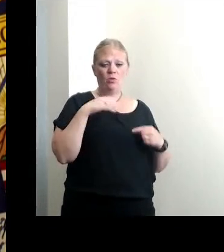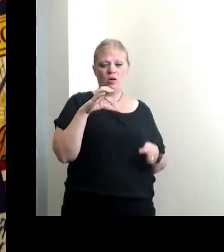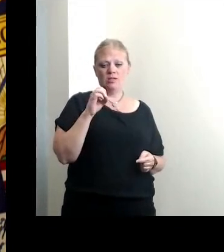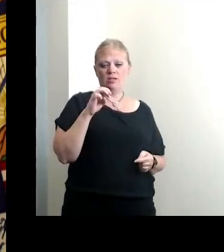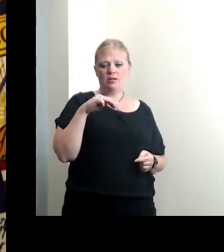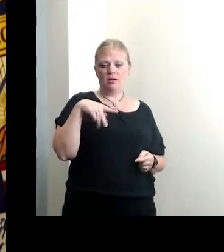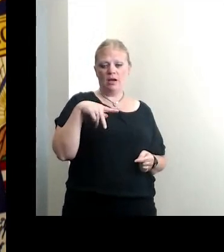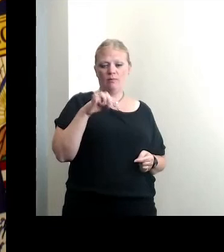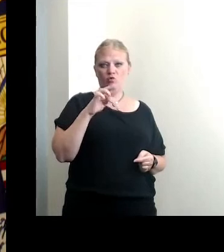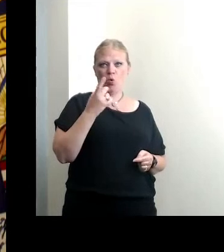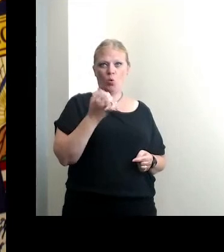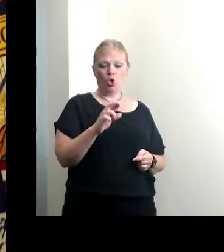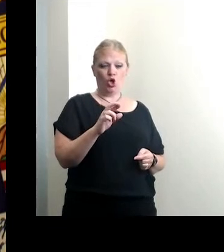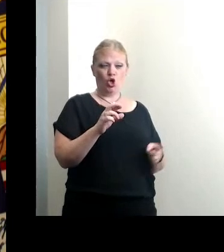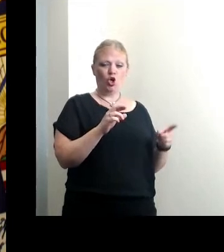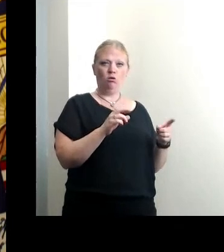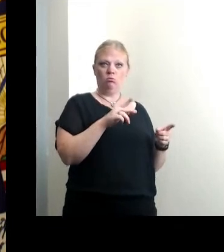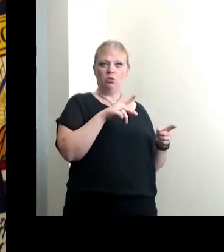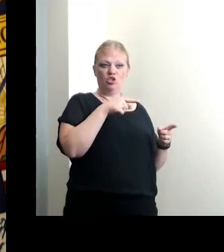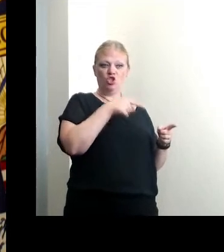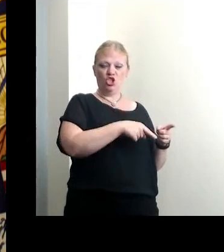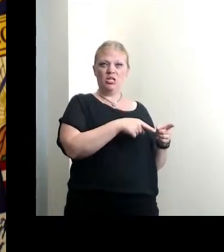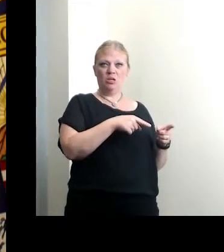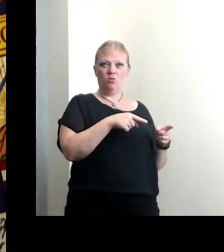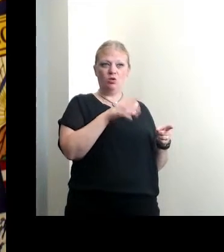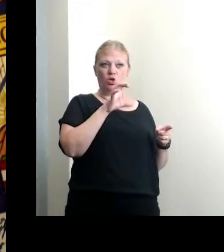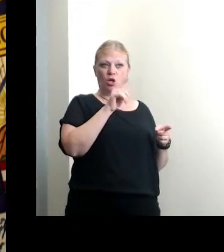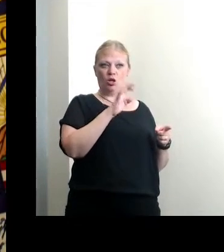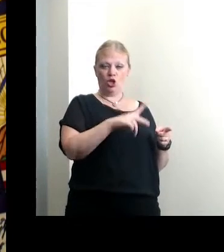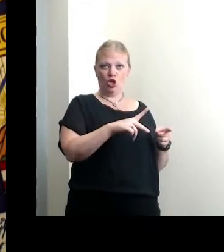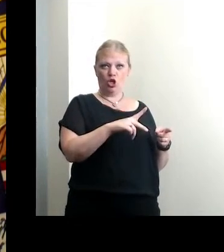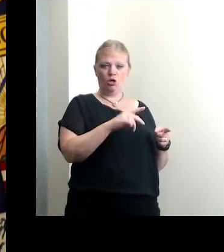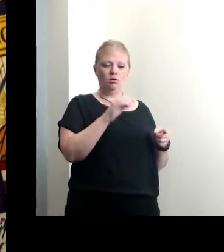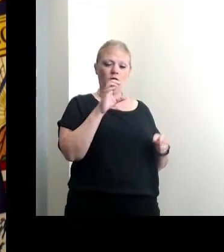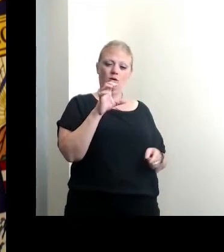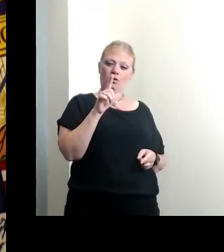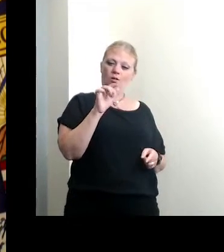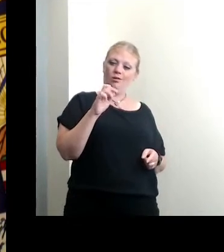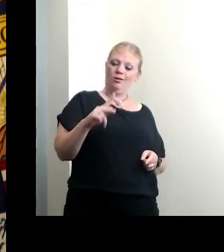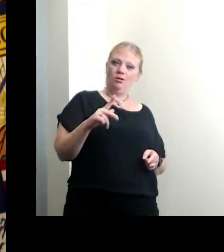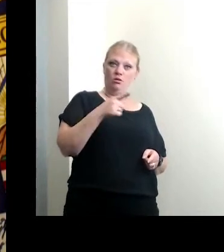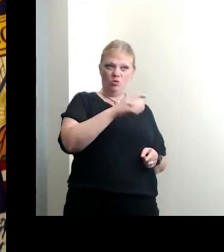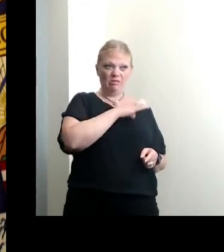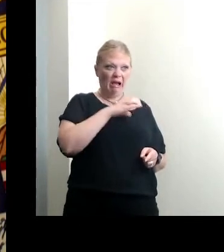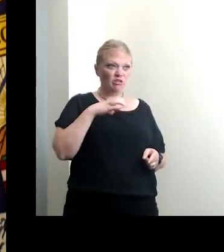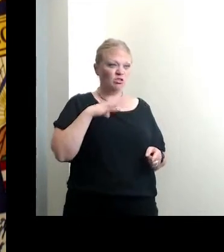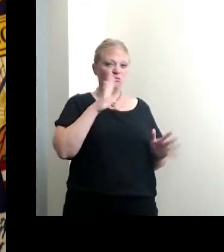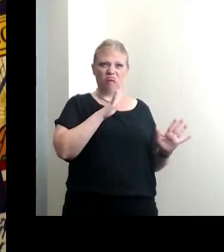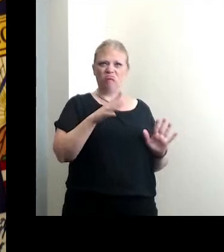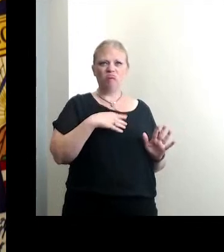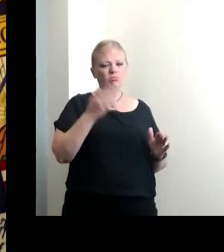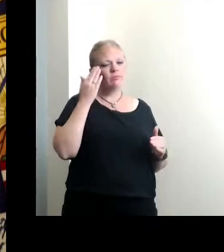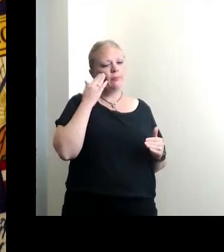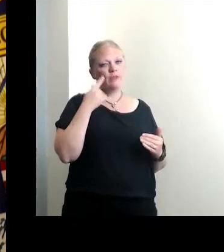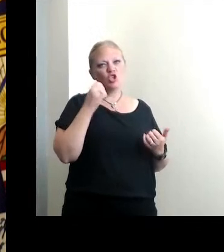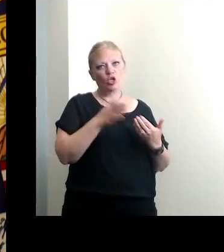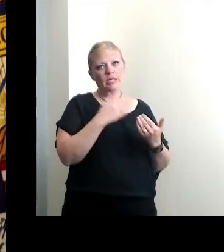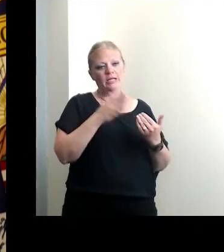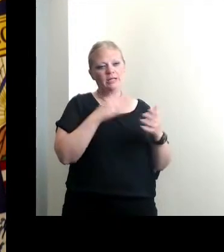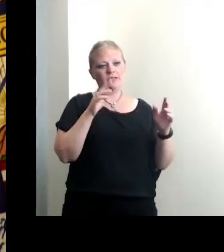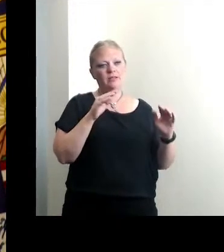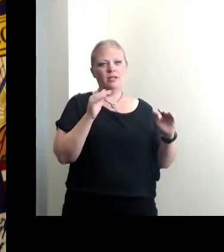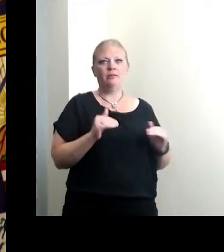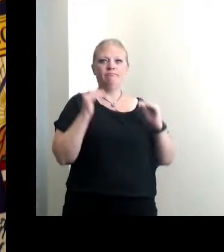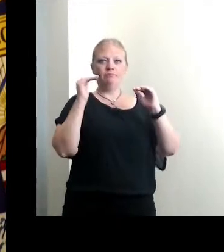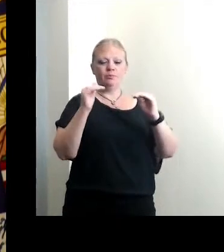clerk. Of course, she was in Congress, lieutenant governor. I know she could easily step into the role of governor. And I think it's